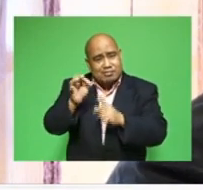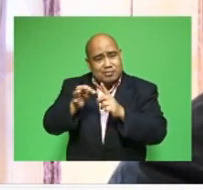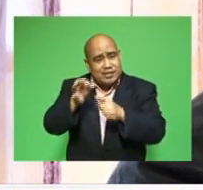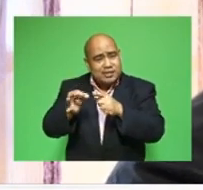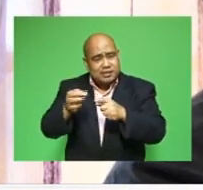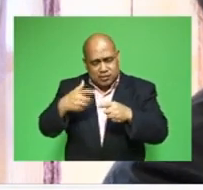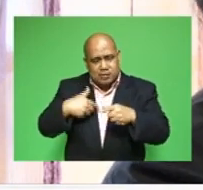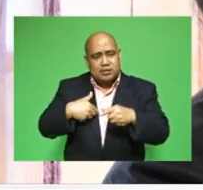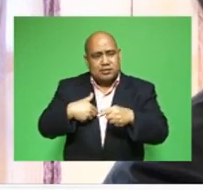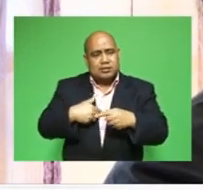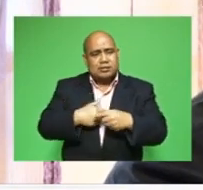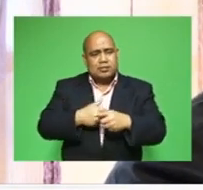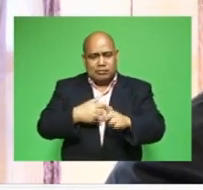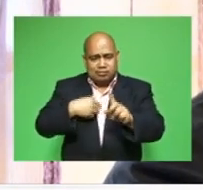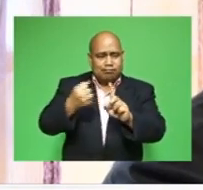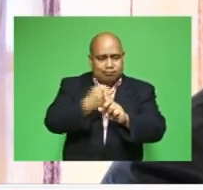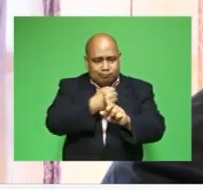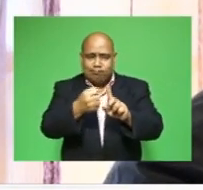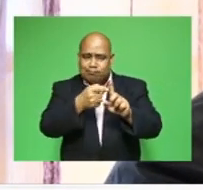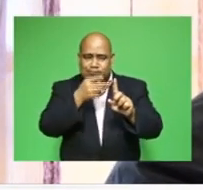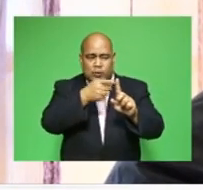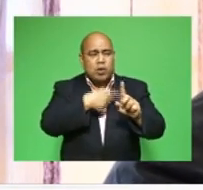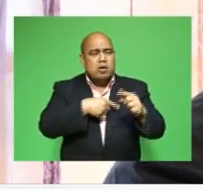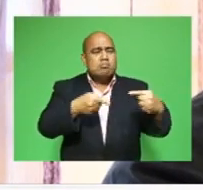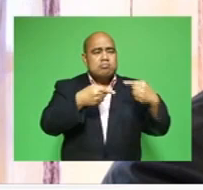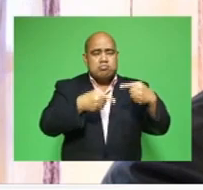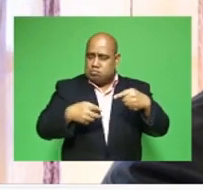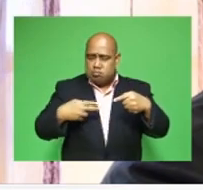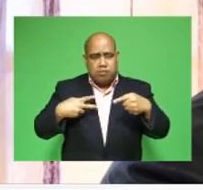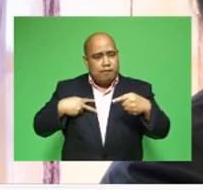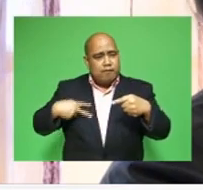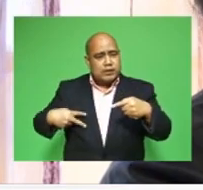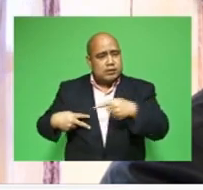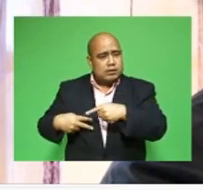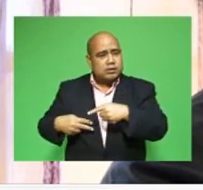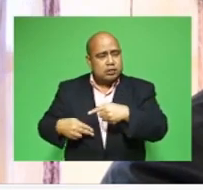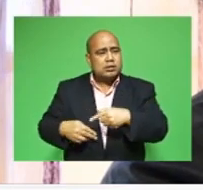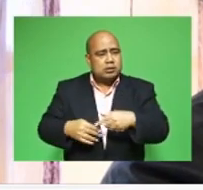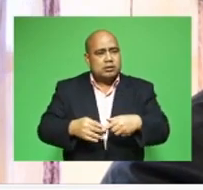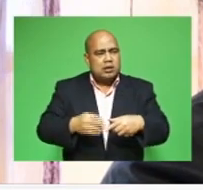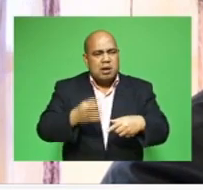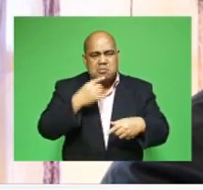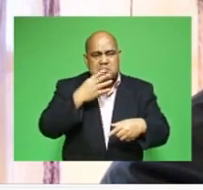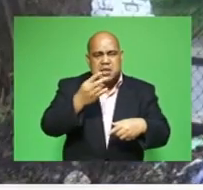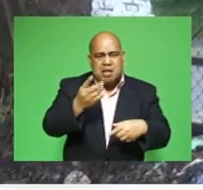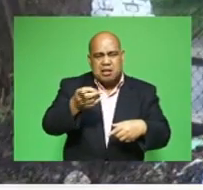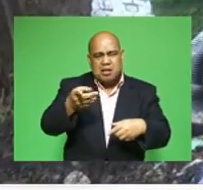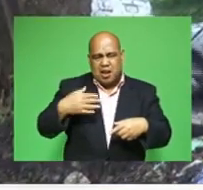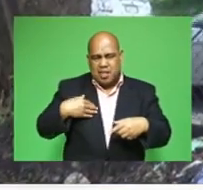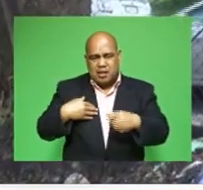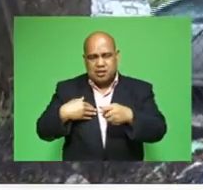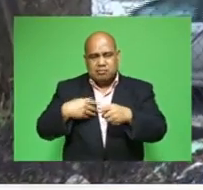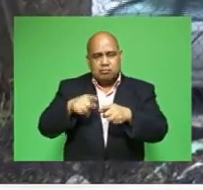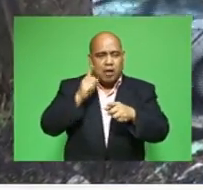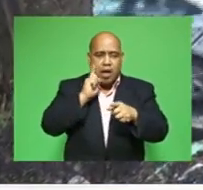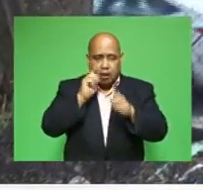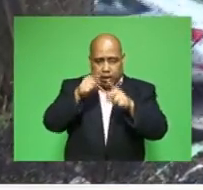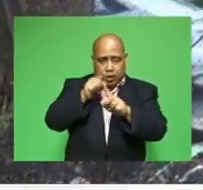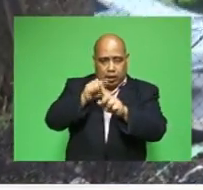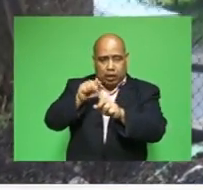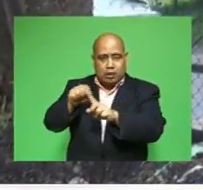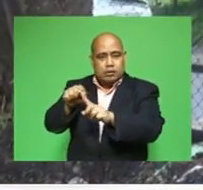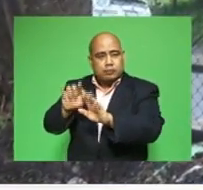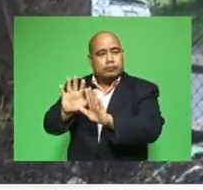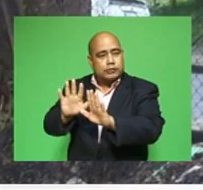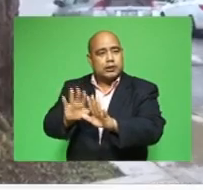stigma and discrimination that is associated with menstrual health for our women and girls. I think men should respect this normal